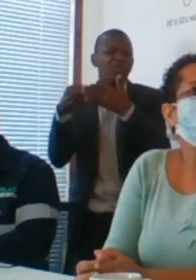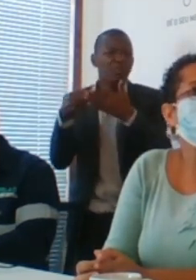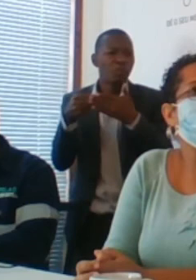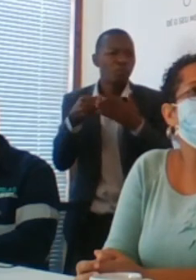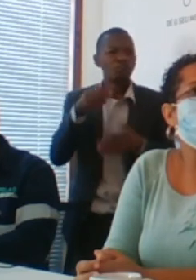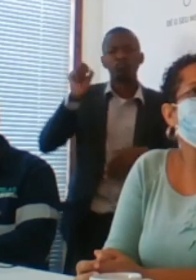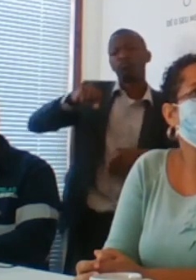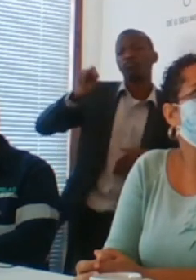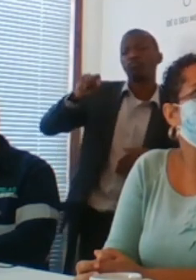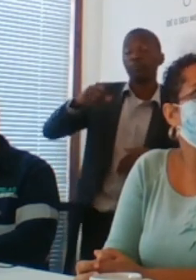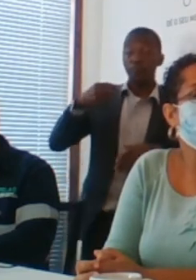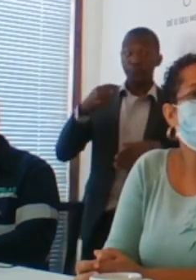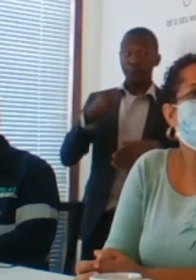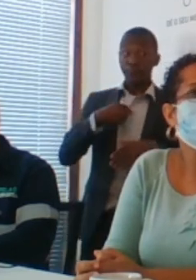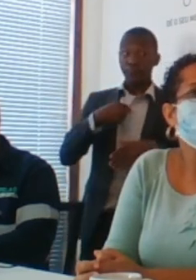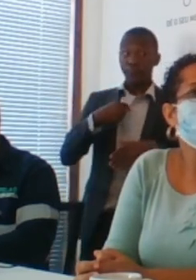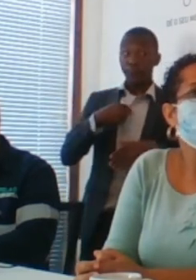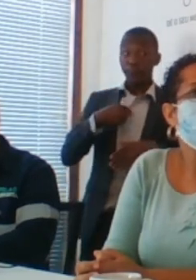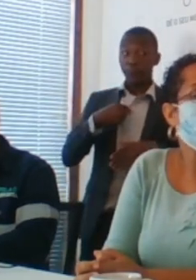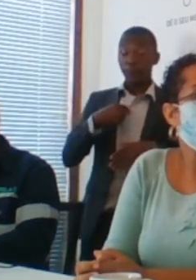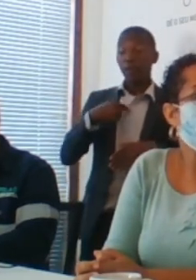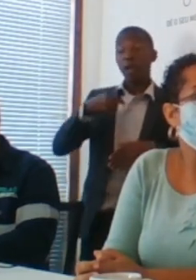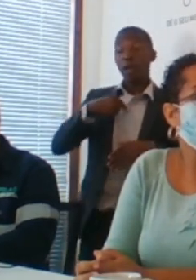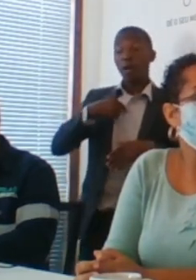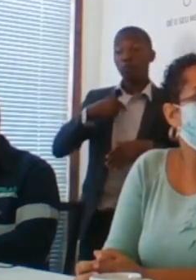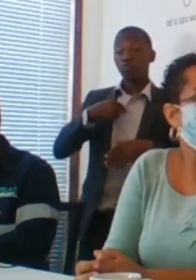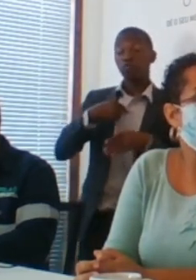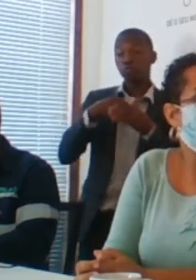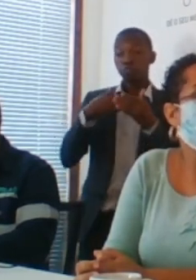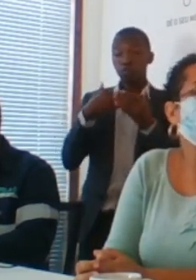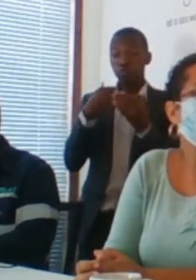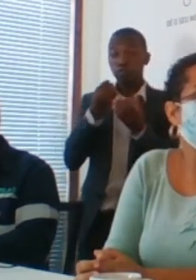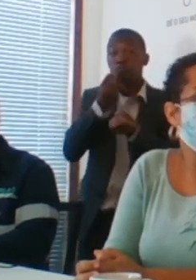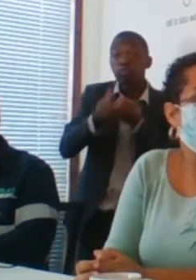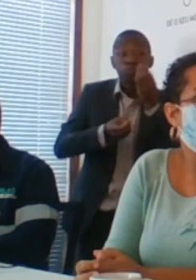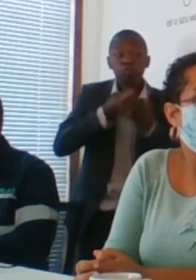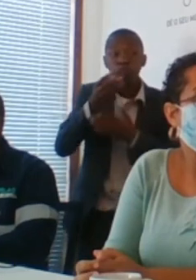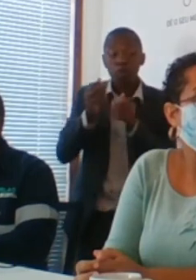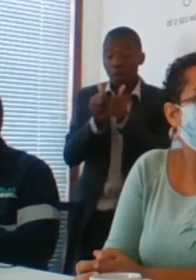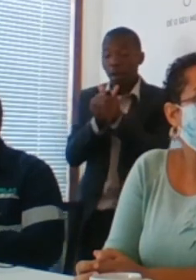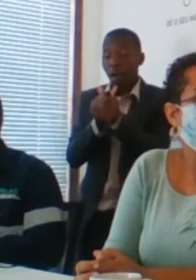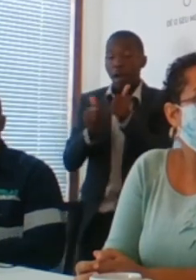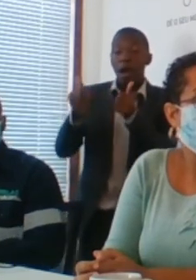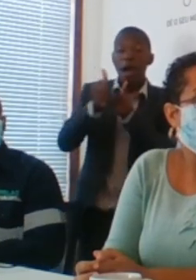For example, myself, I'll be speaking on behalf of my organization named